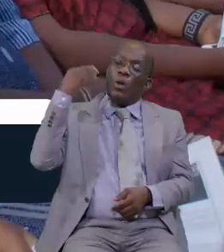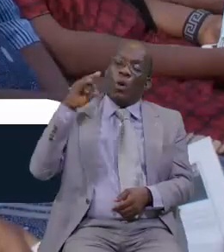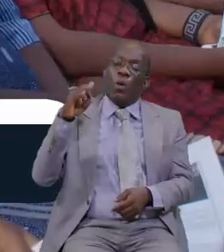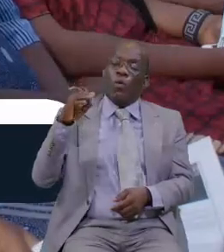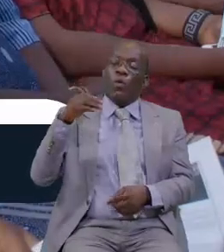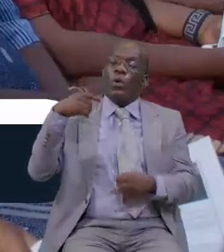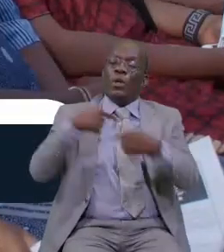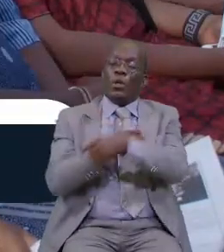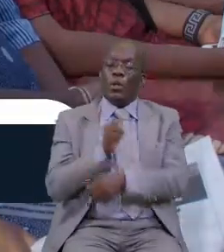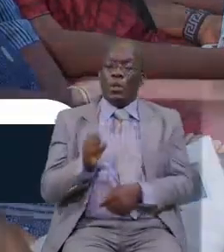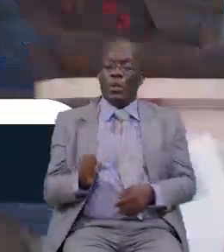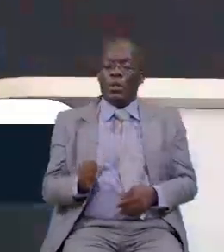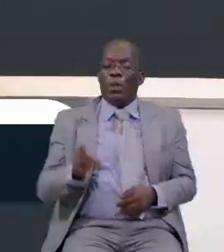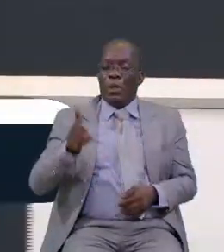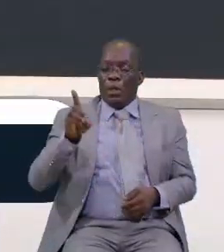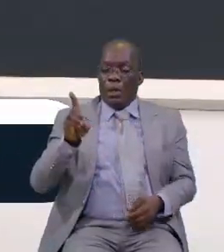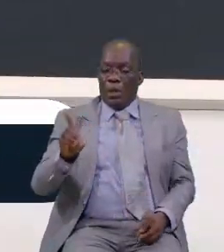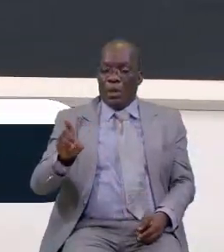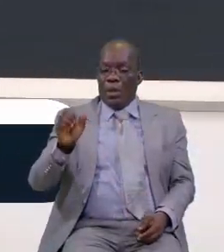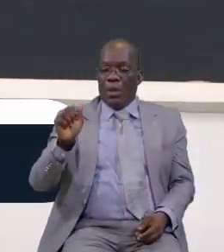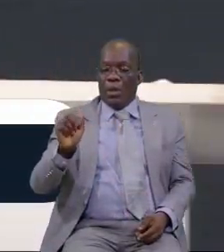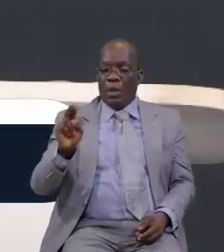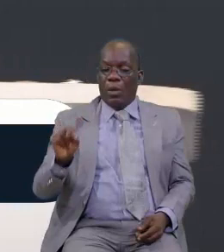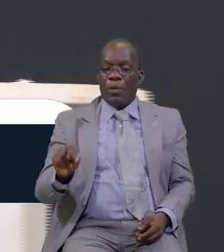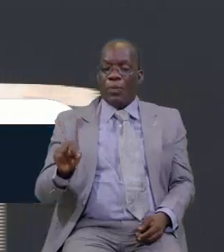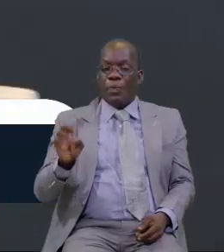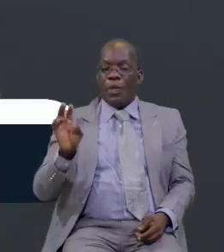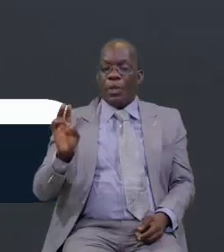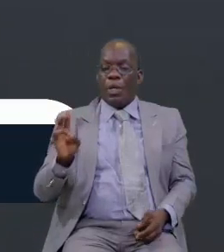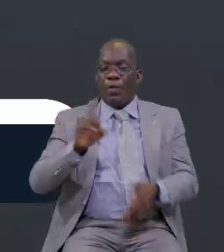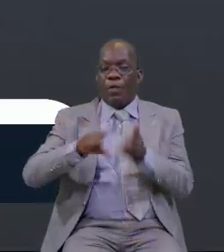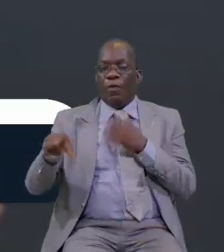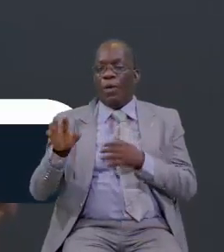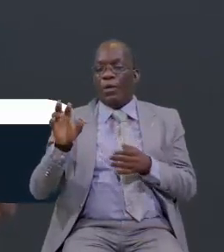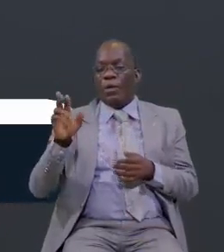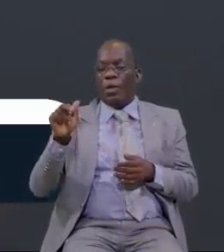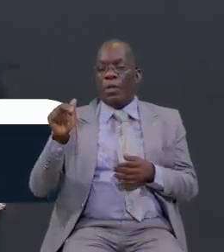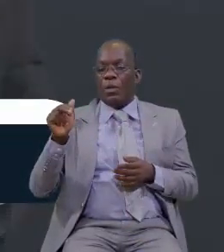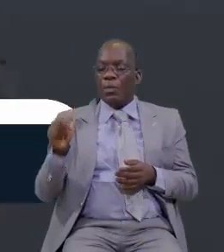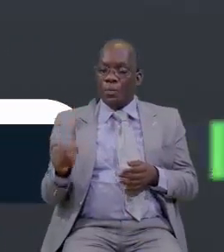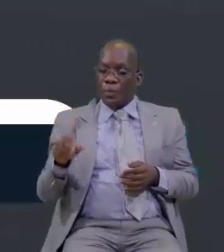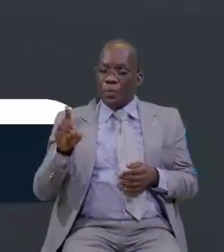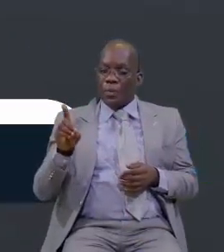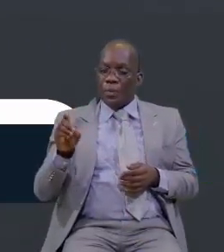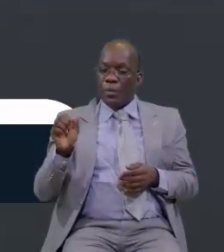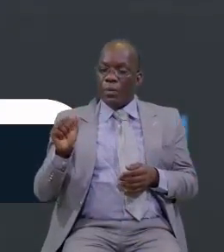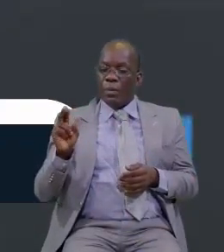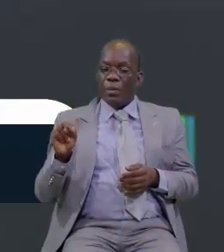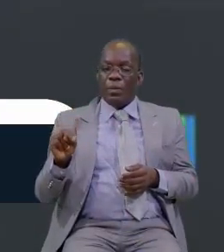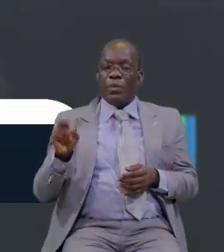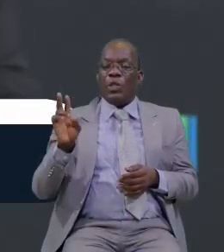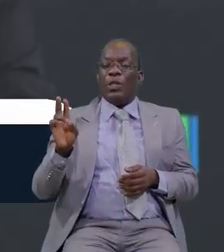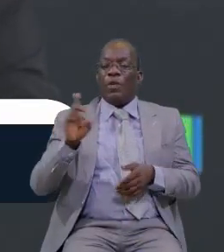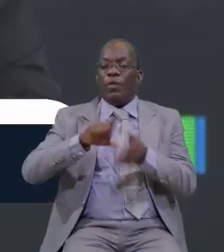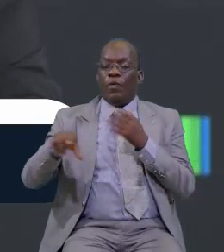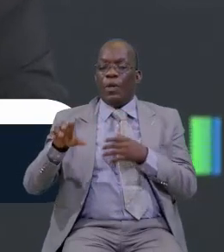chapter 7, reading from verse 13. Daniel chapter 7, verse 13. I